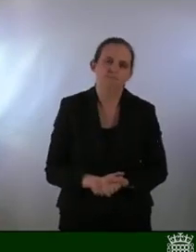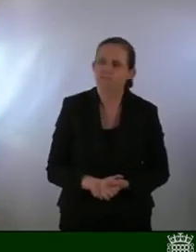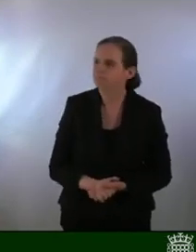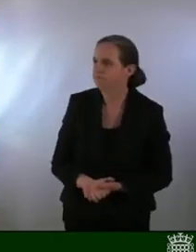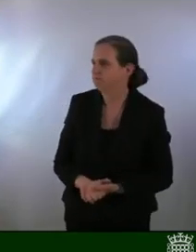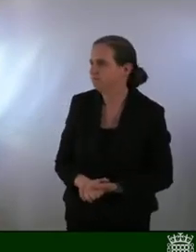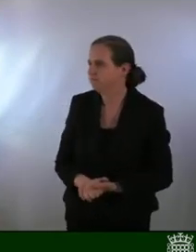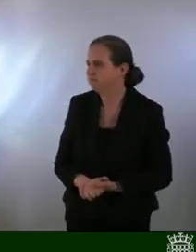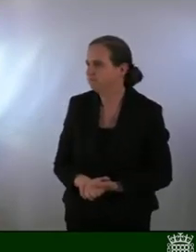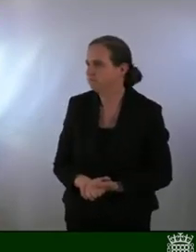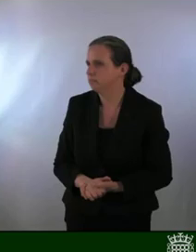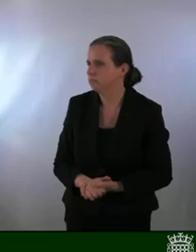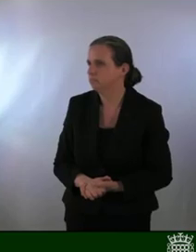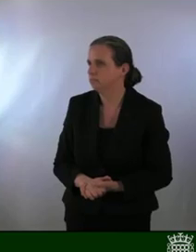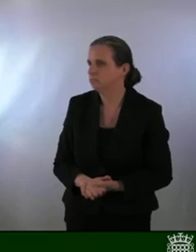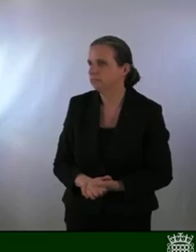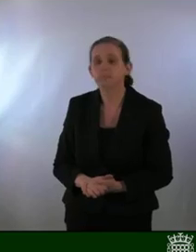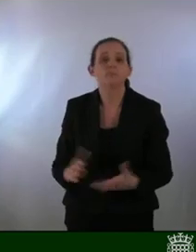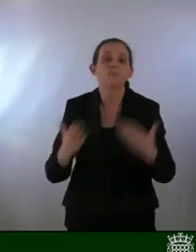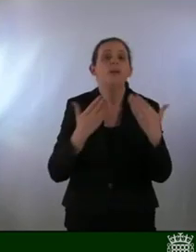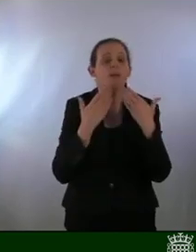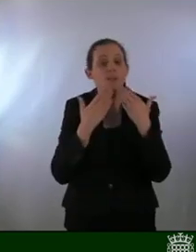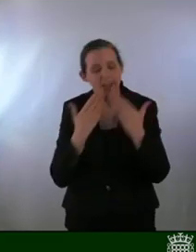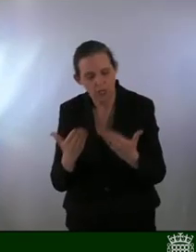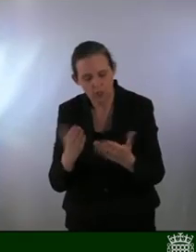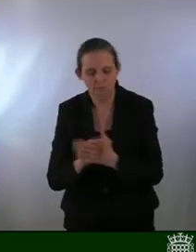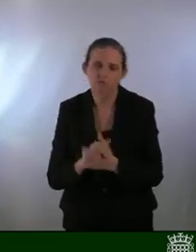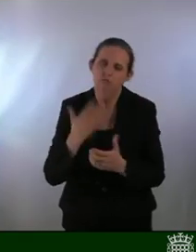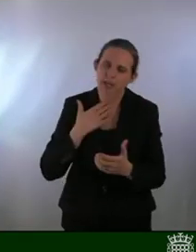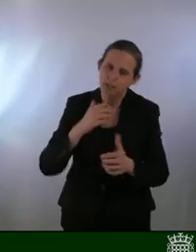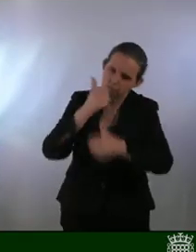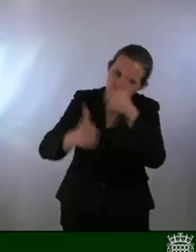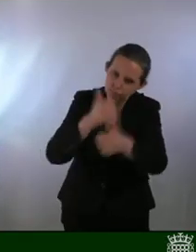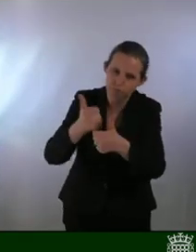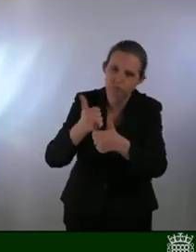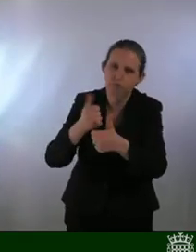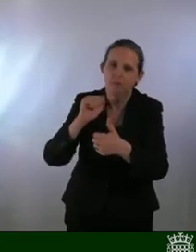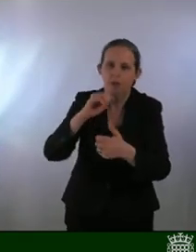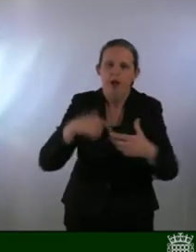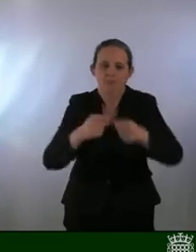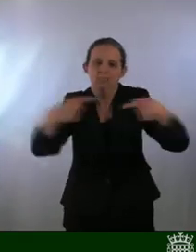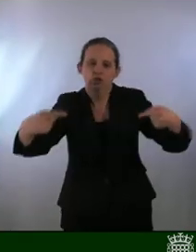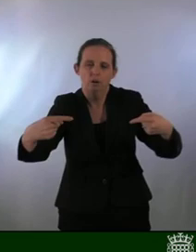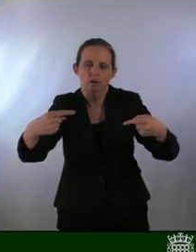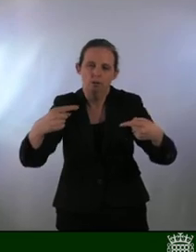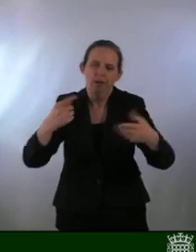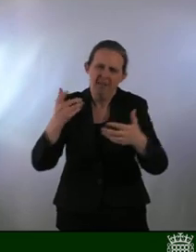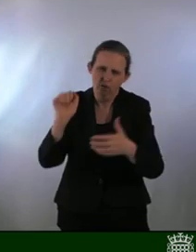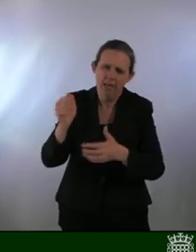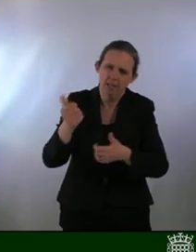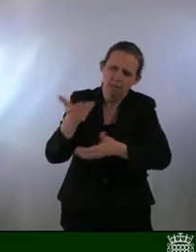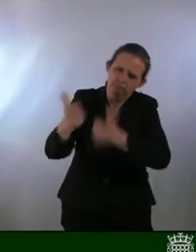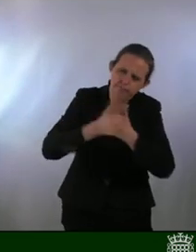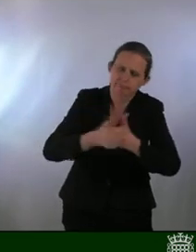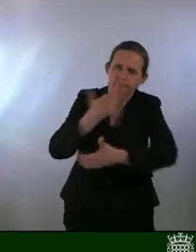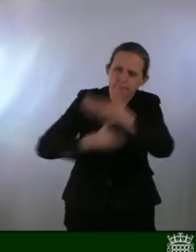Thank you very much, Mr. Speaker. And can I commend the Shadow Secretary of State for the tone that he has taken throughout this